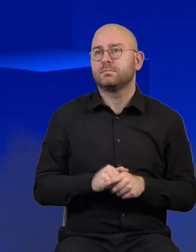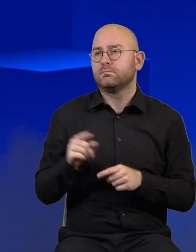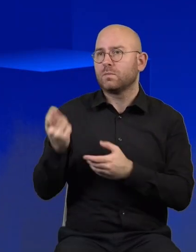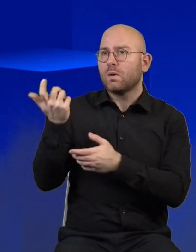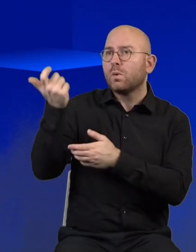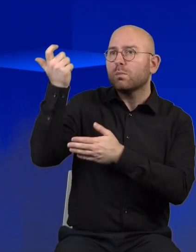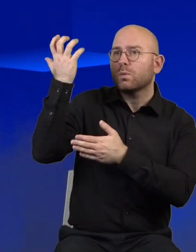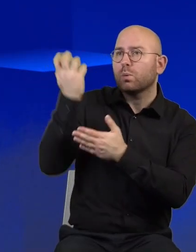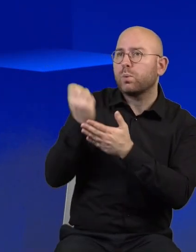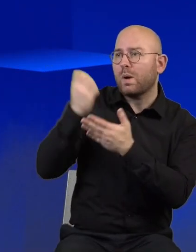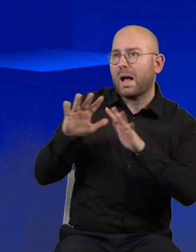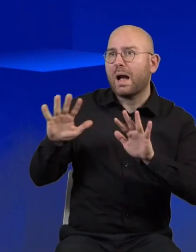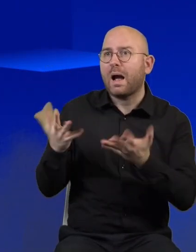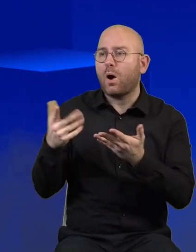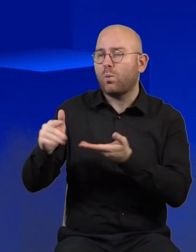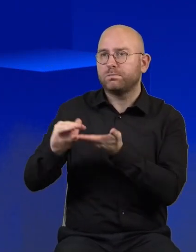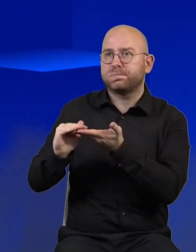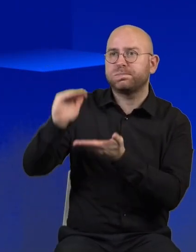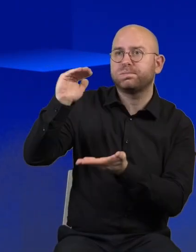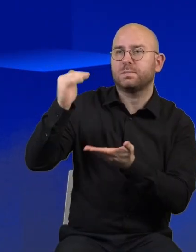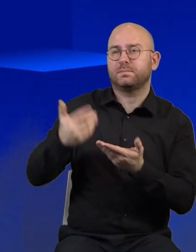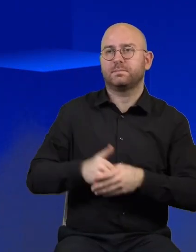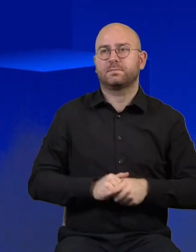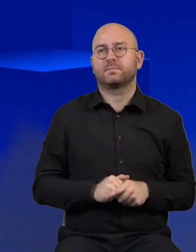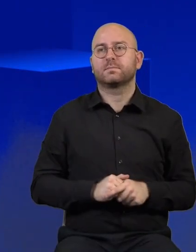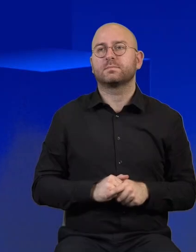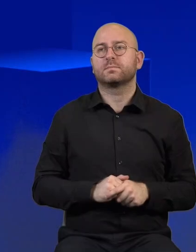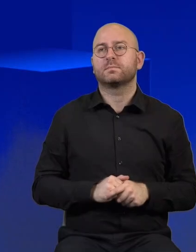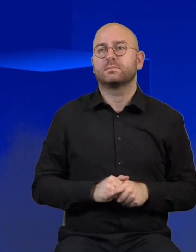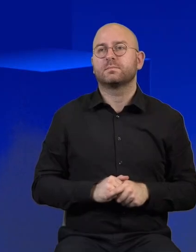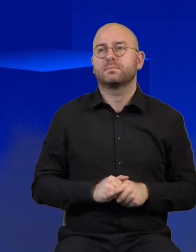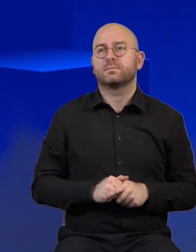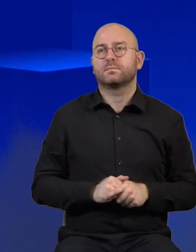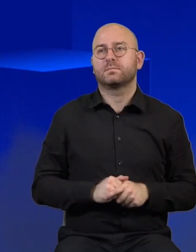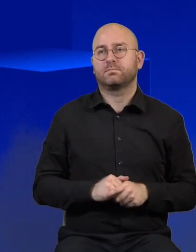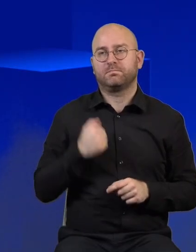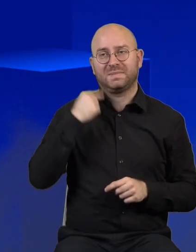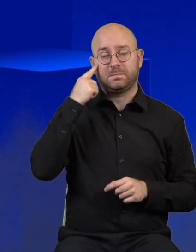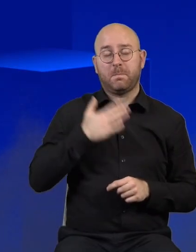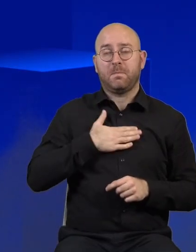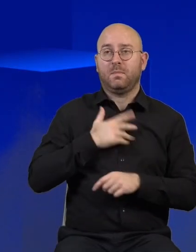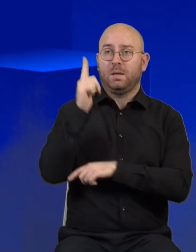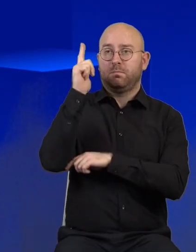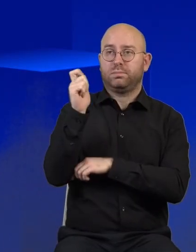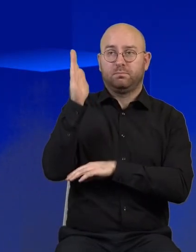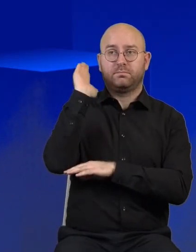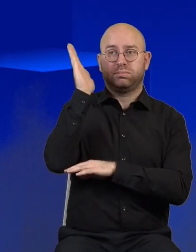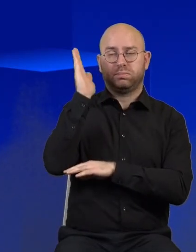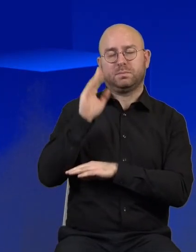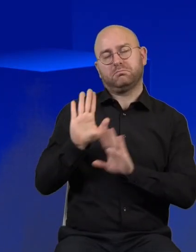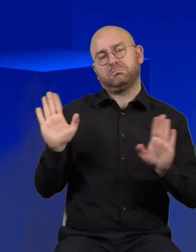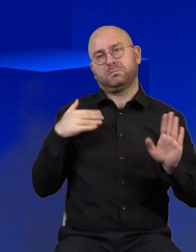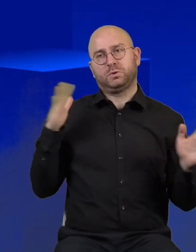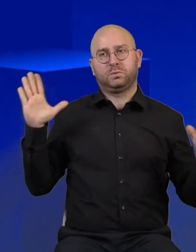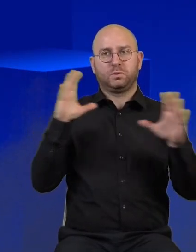and maybe we move on with the questions with the real panel. So thanks a lot for the